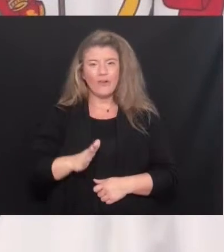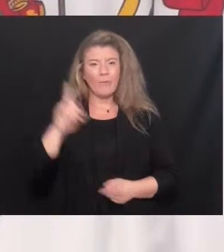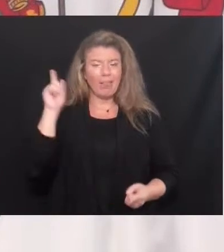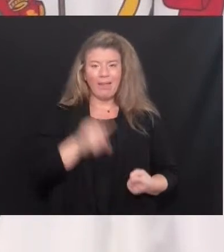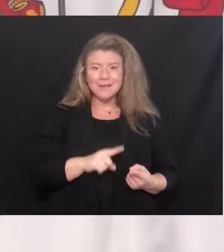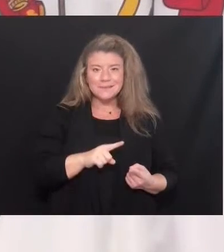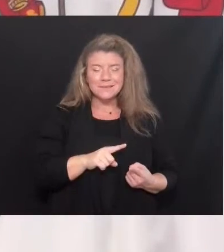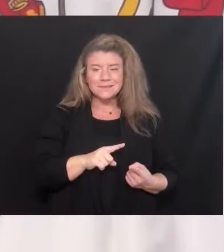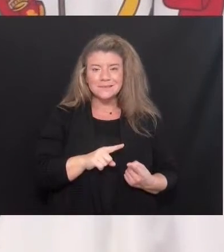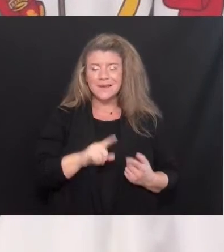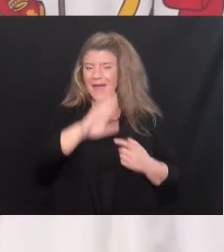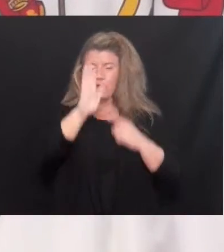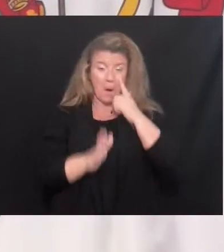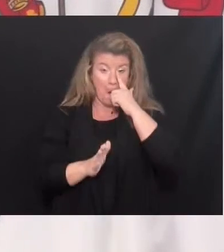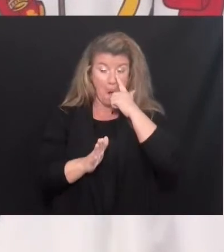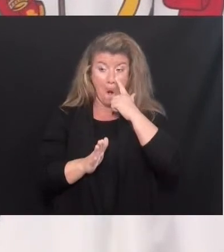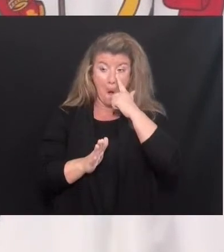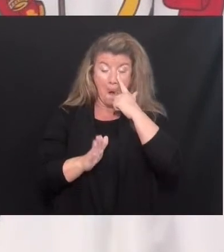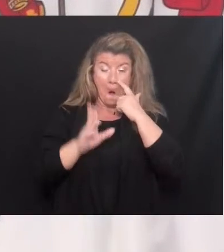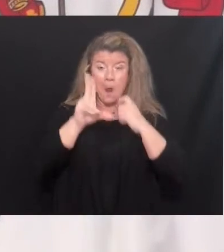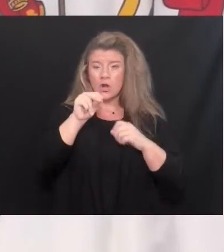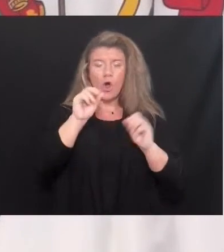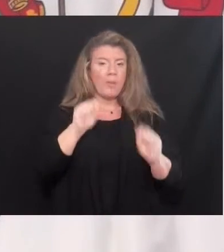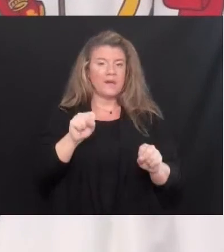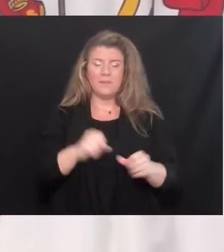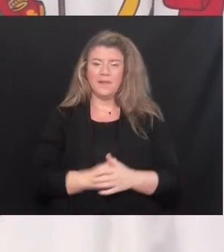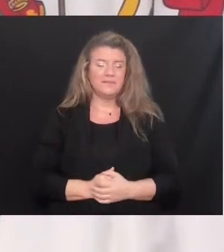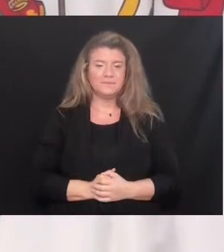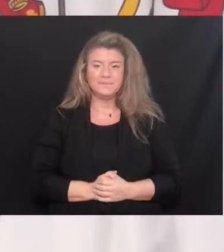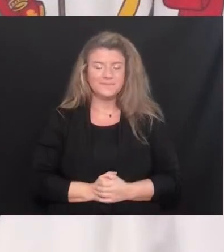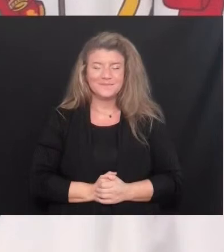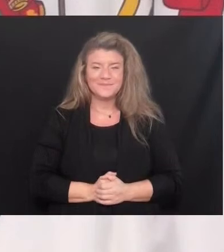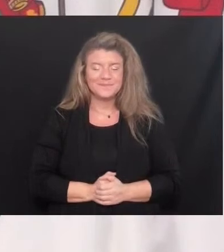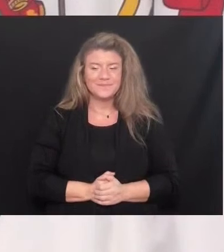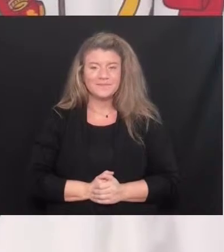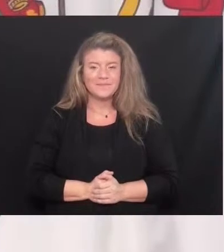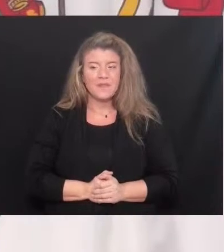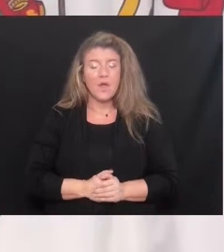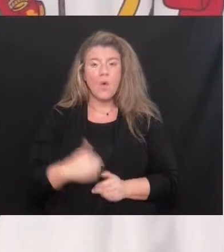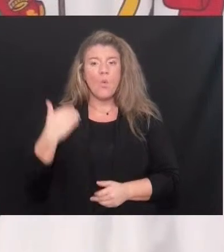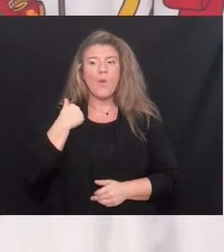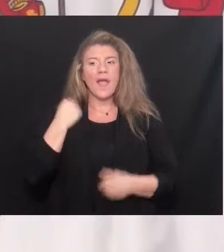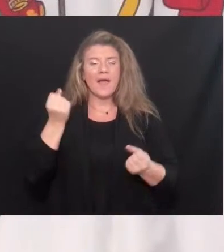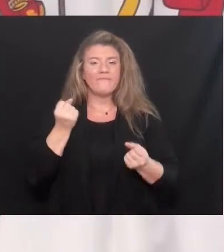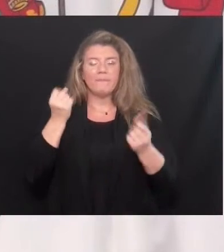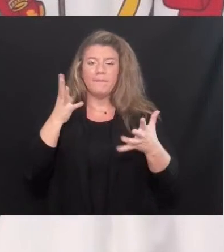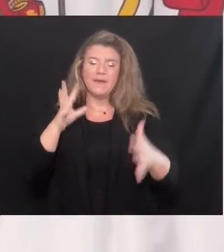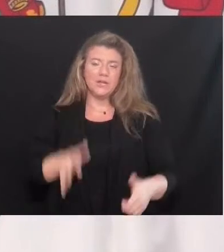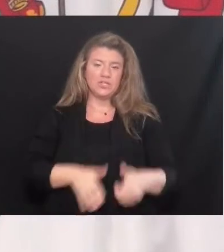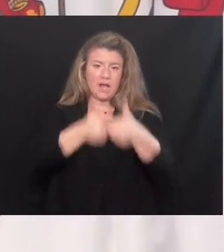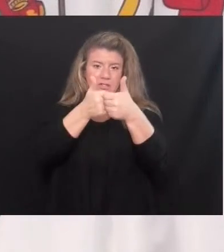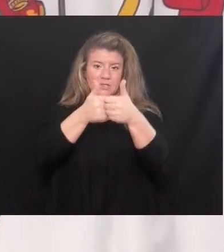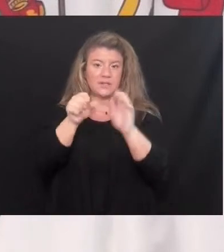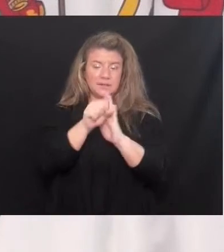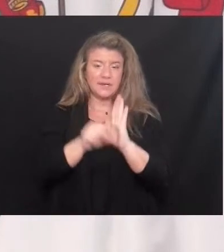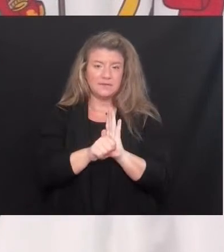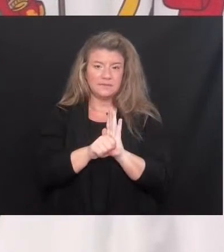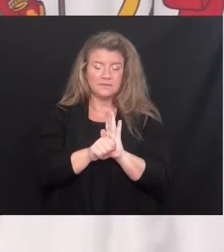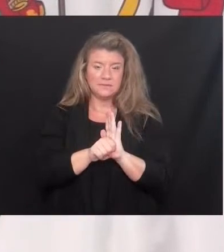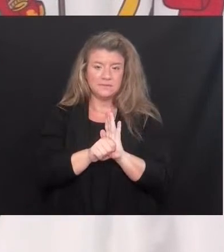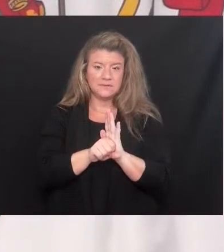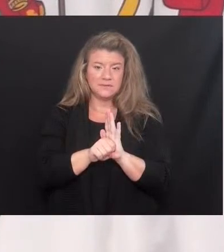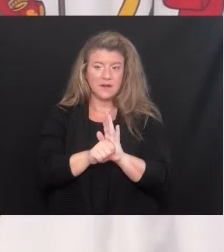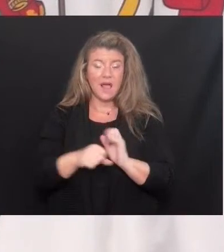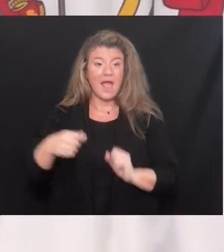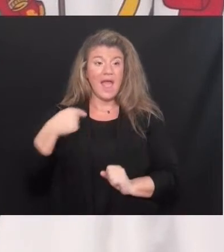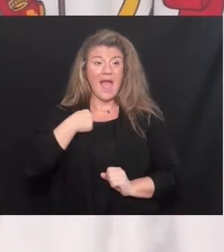No way. No possibility. You know, we have many, many challenges in our state, and